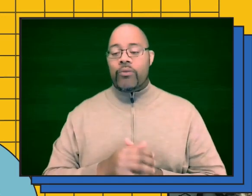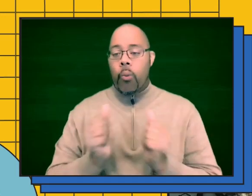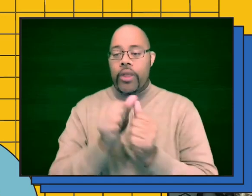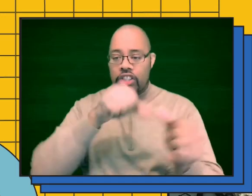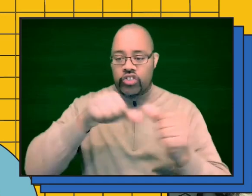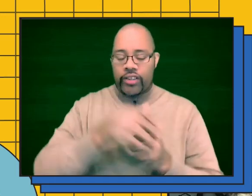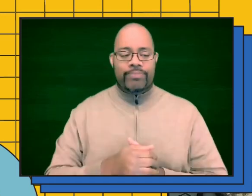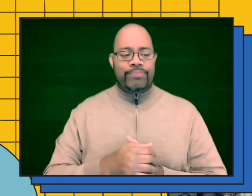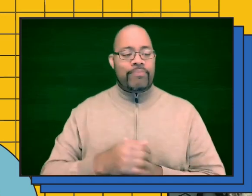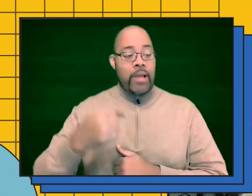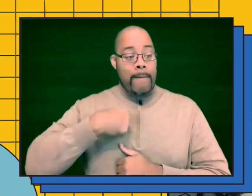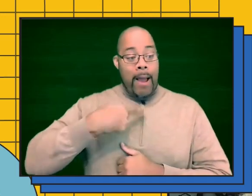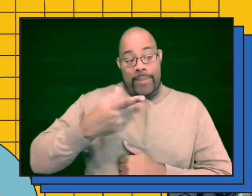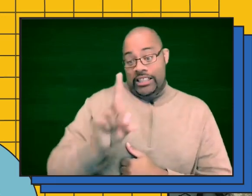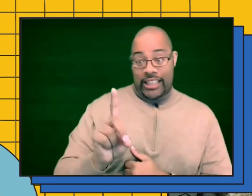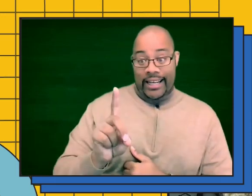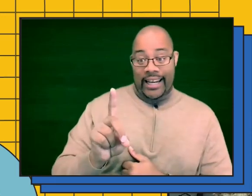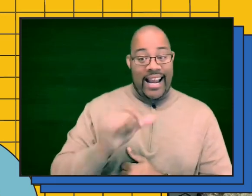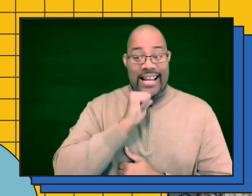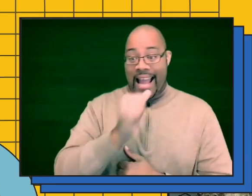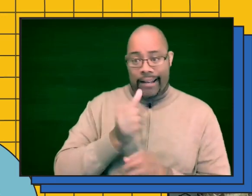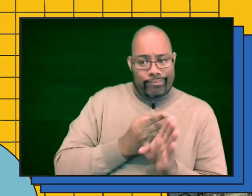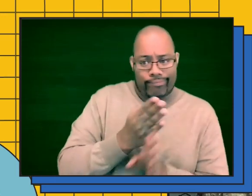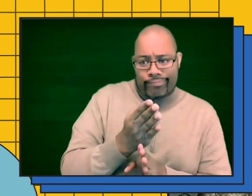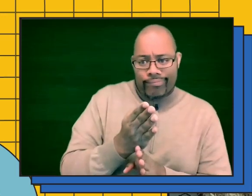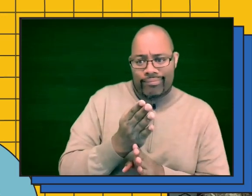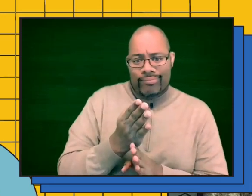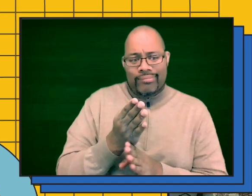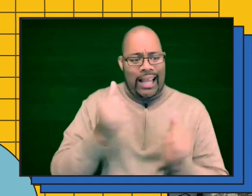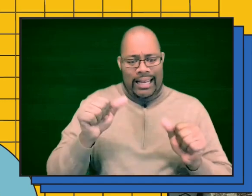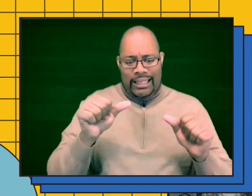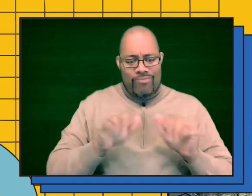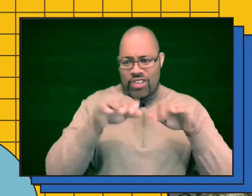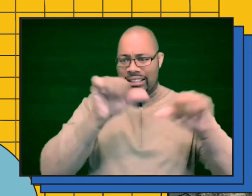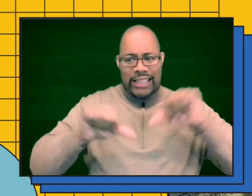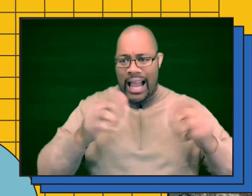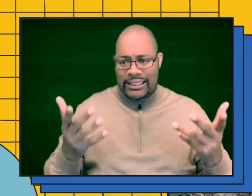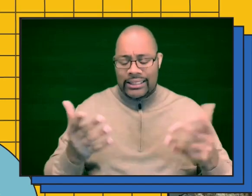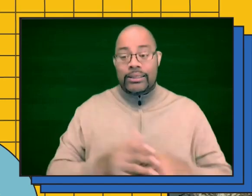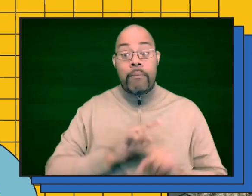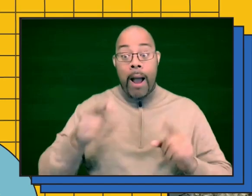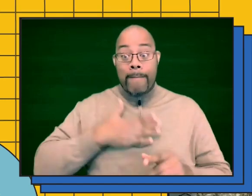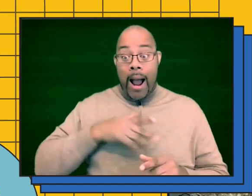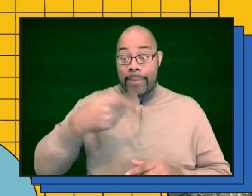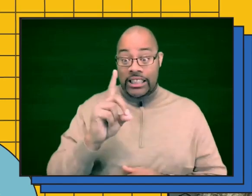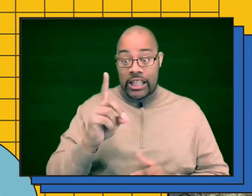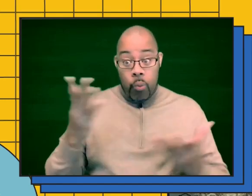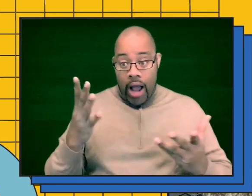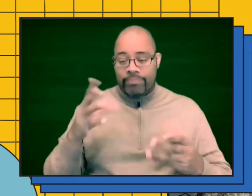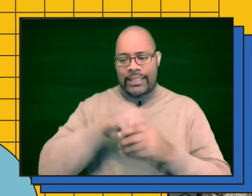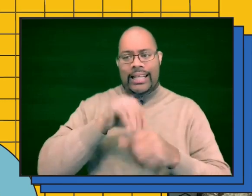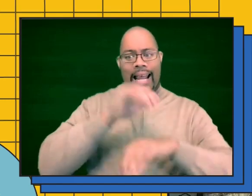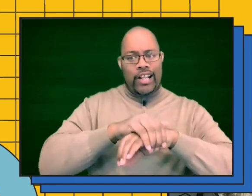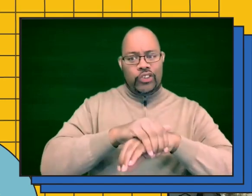community among each other. My doctorate is not in any area of marine science, but is